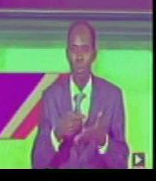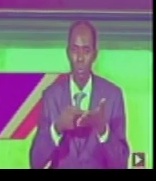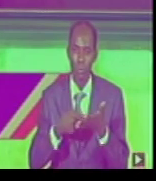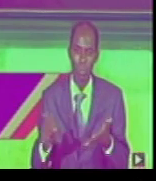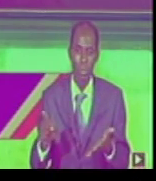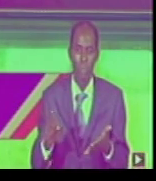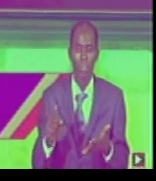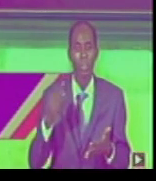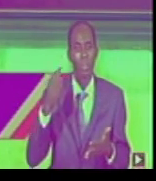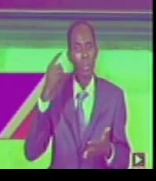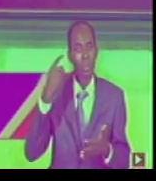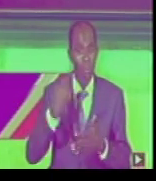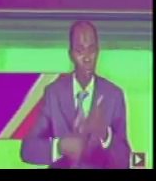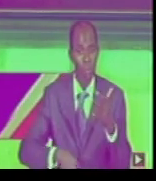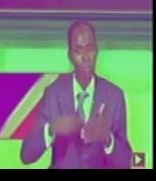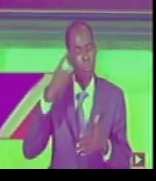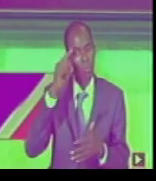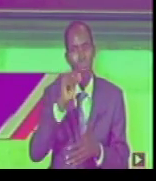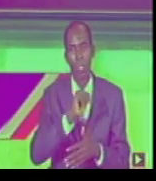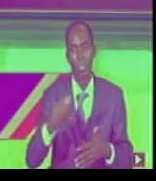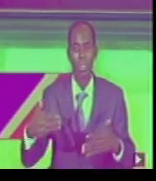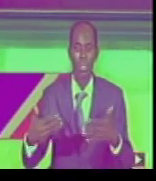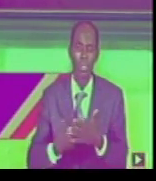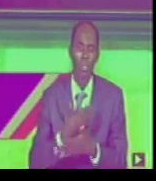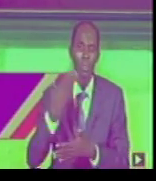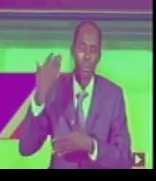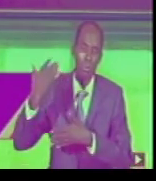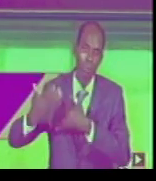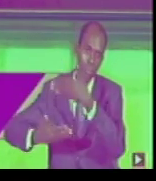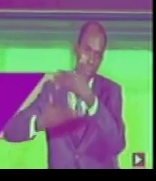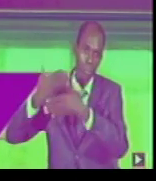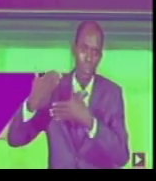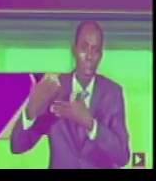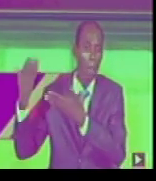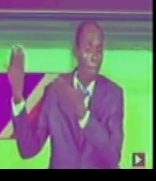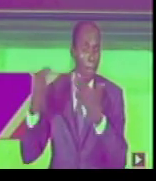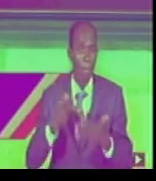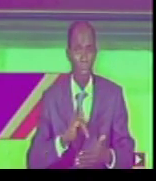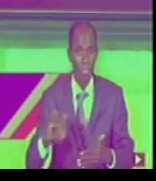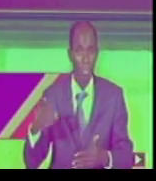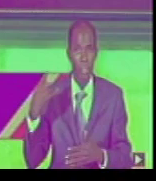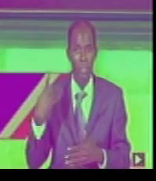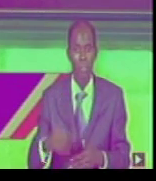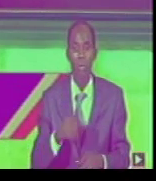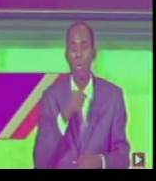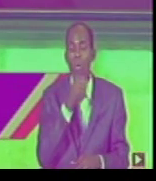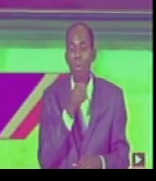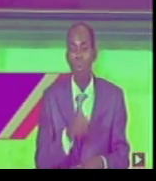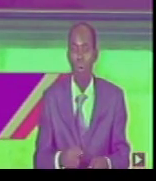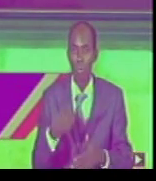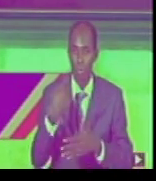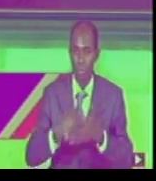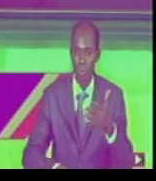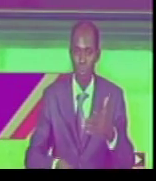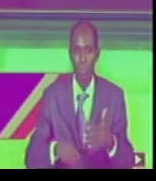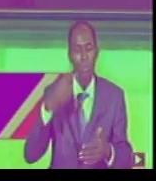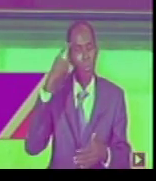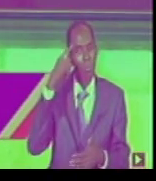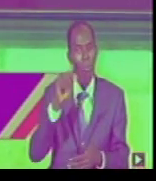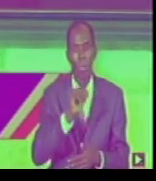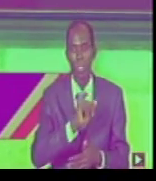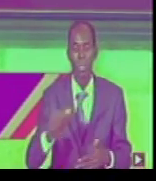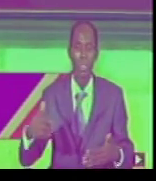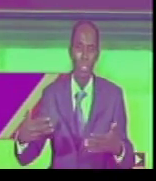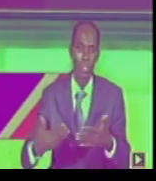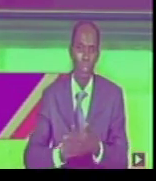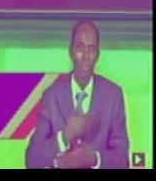new progress. Bring in the old price for a new